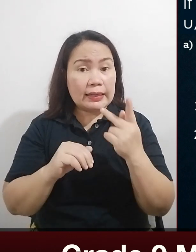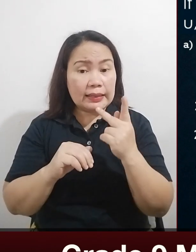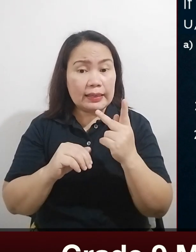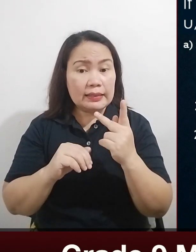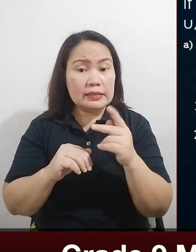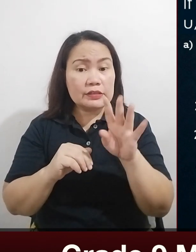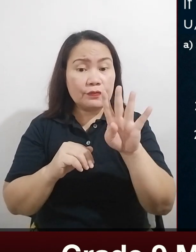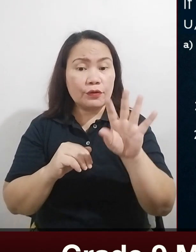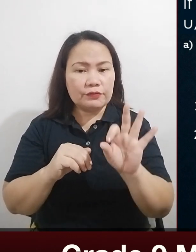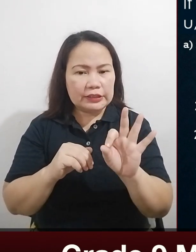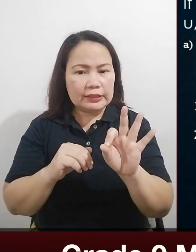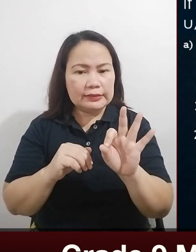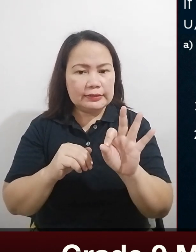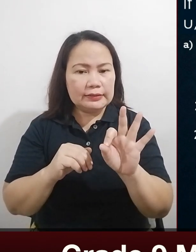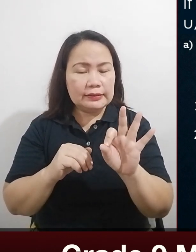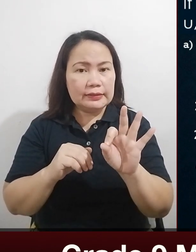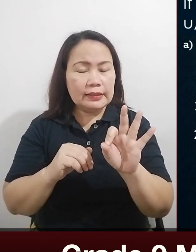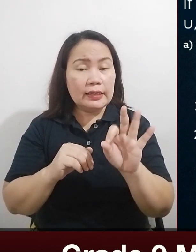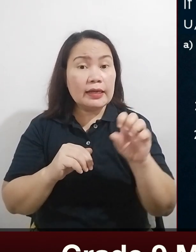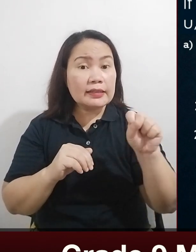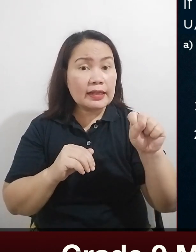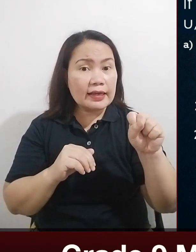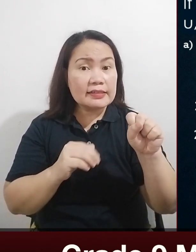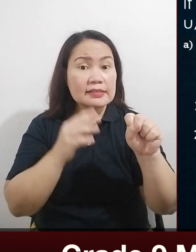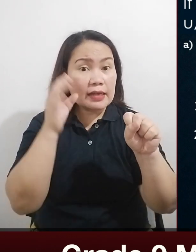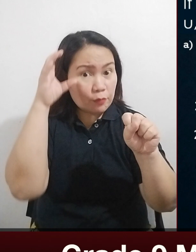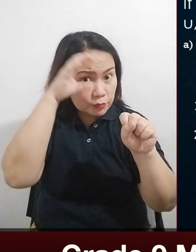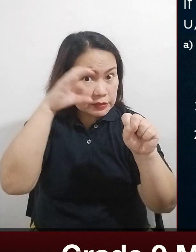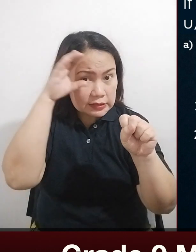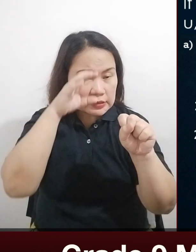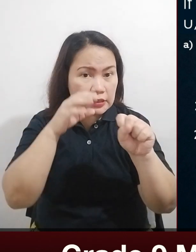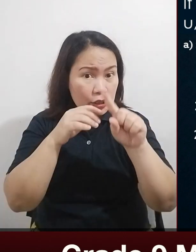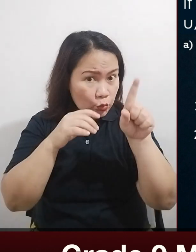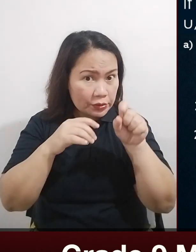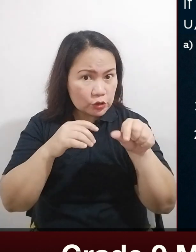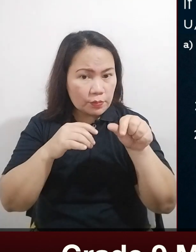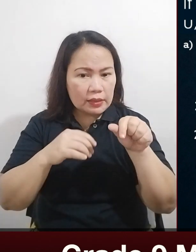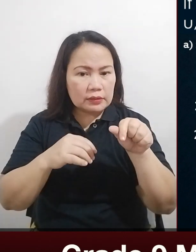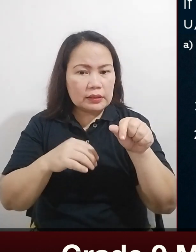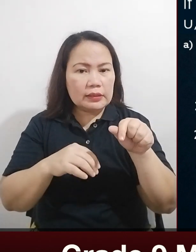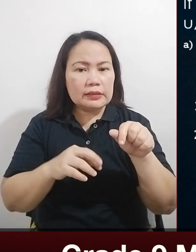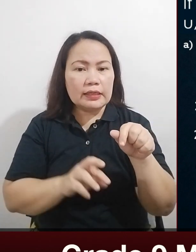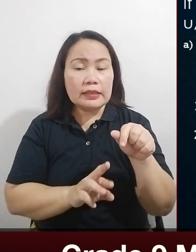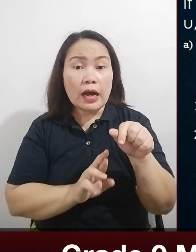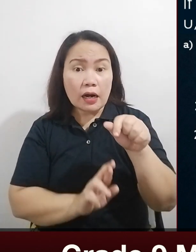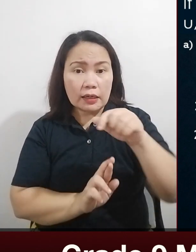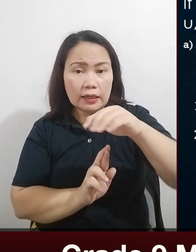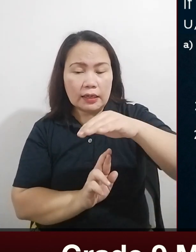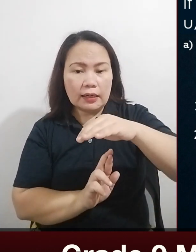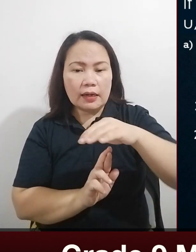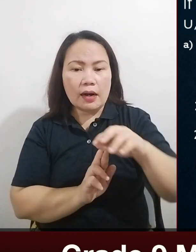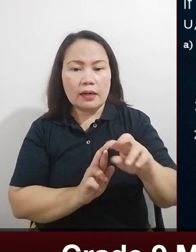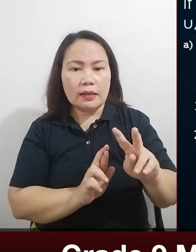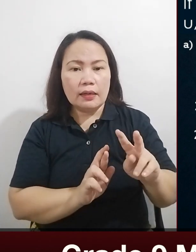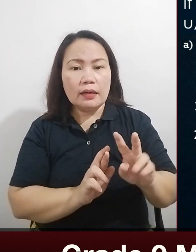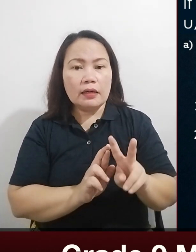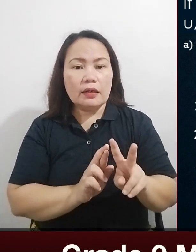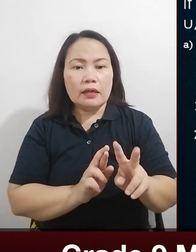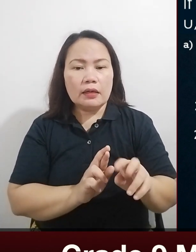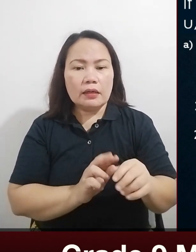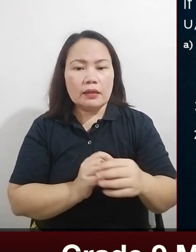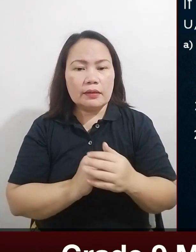is 4 and then yung k natin is 4 over 9. Tapos yung s yung hinahanap. And then, yung r natin